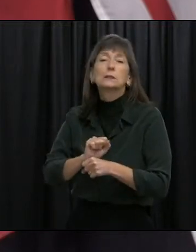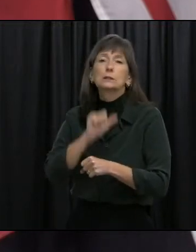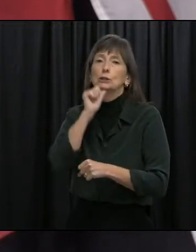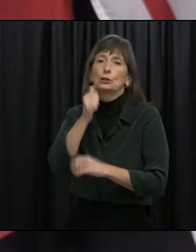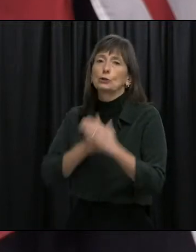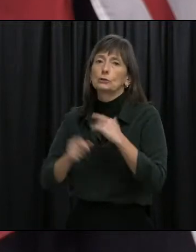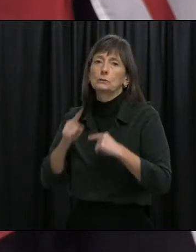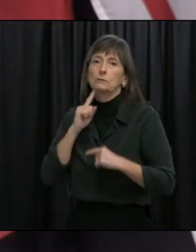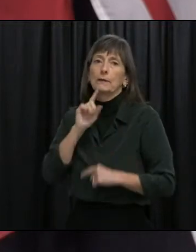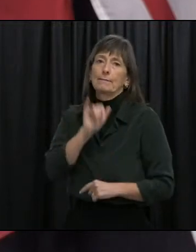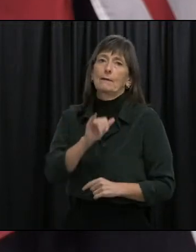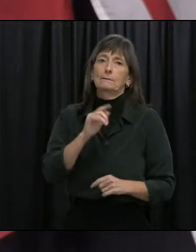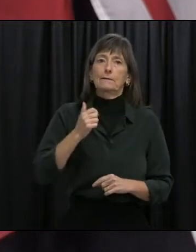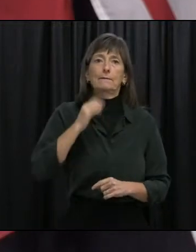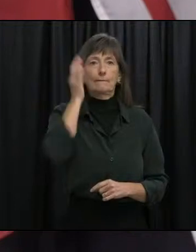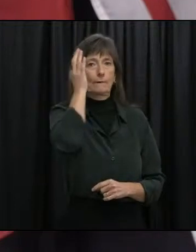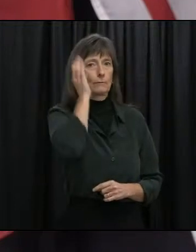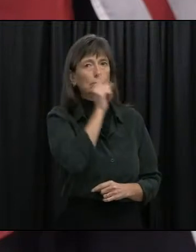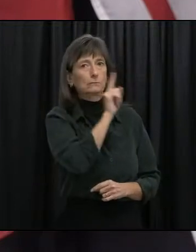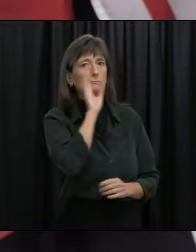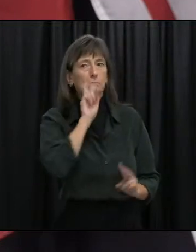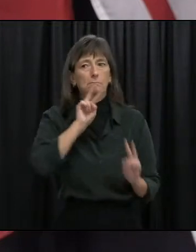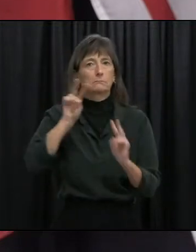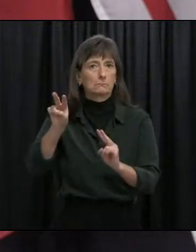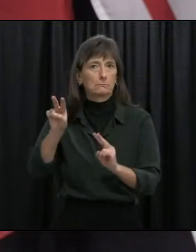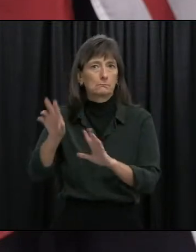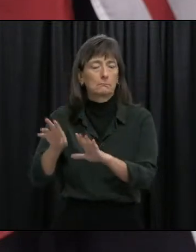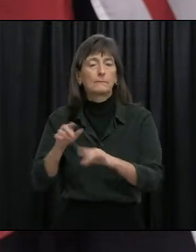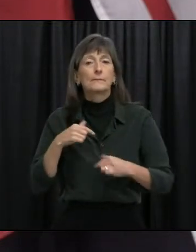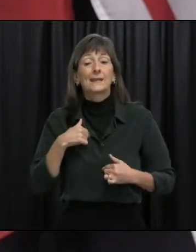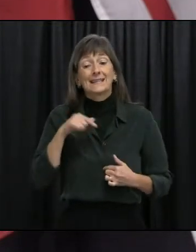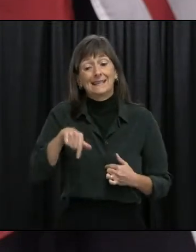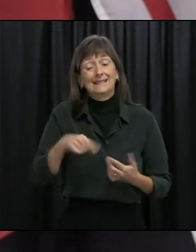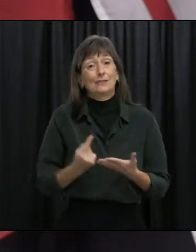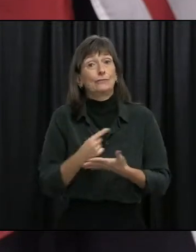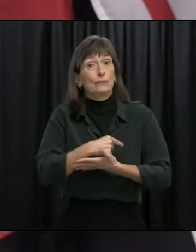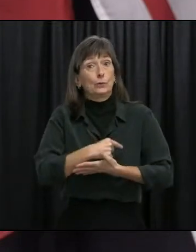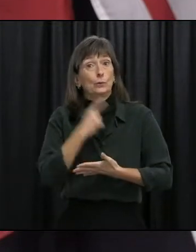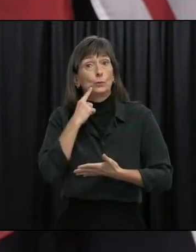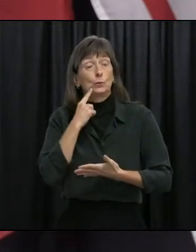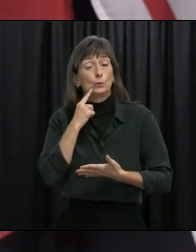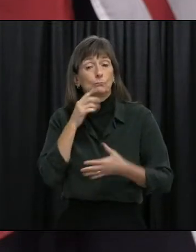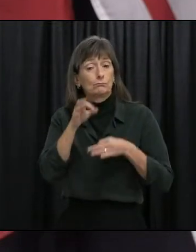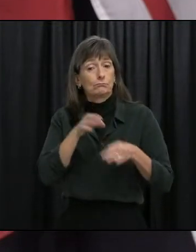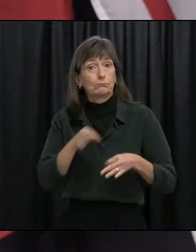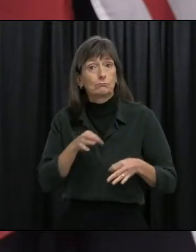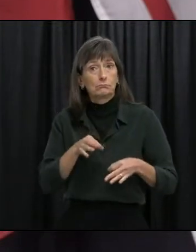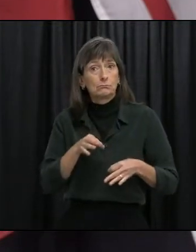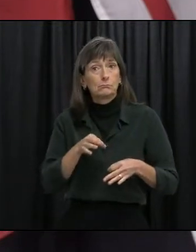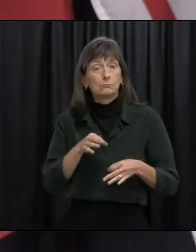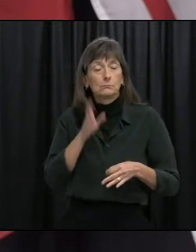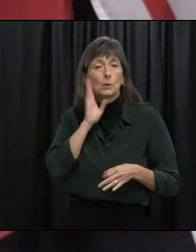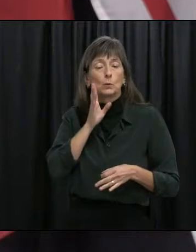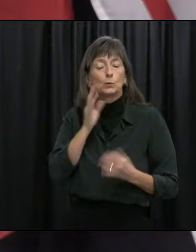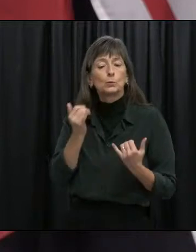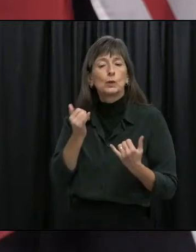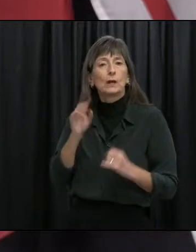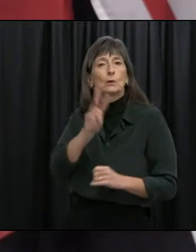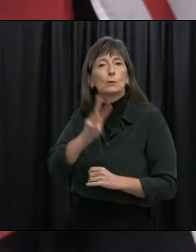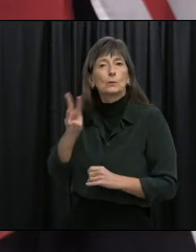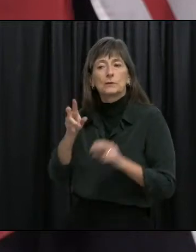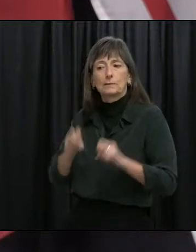of this. The review, which will be posted on the website later on today,